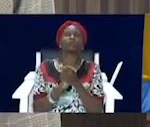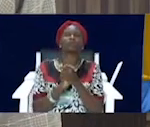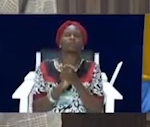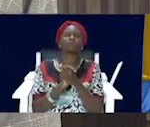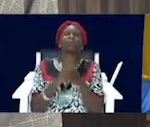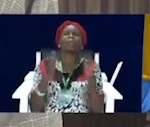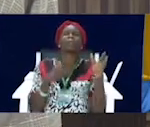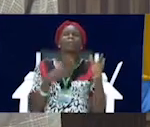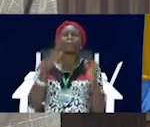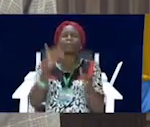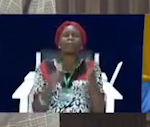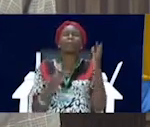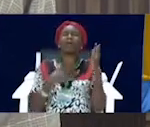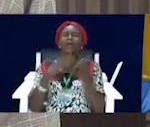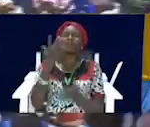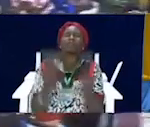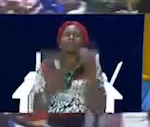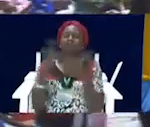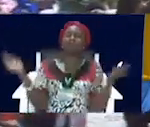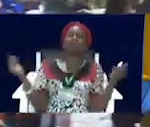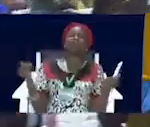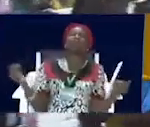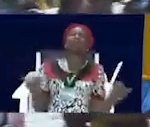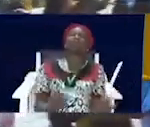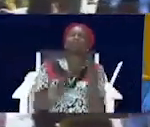my fire will consume.